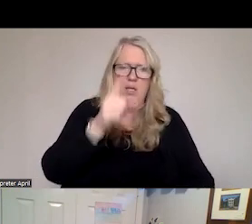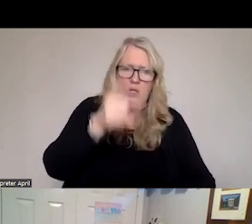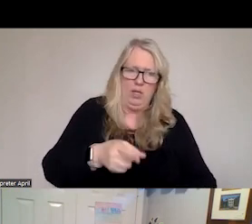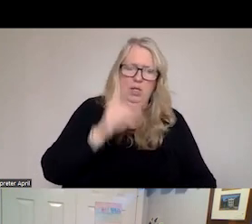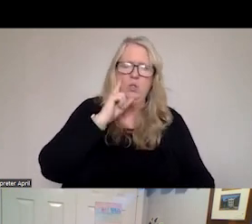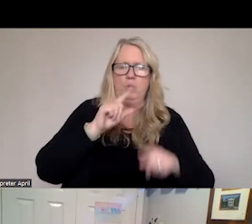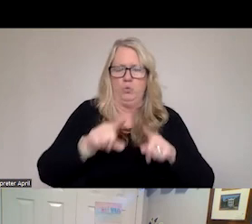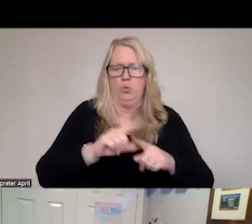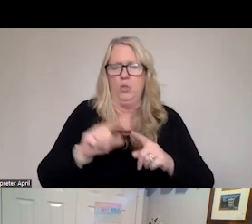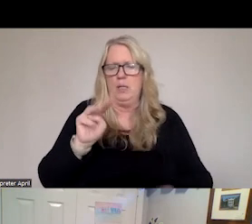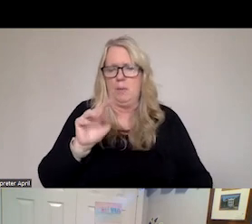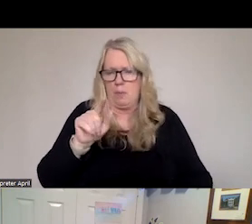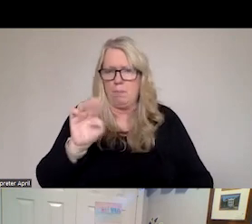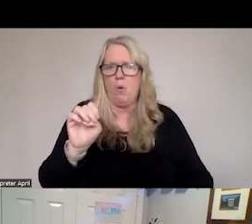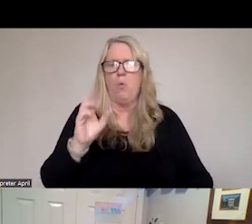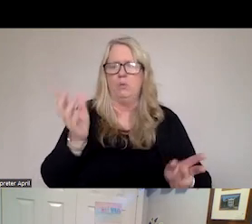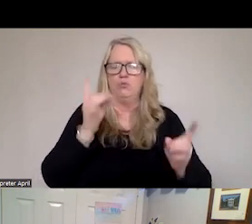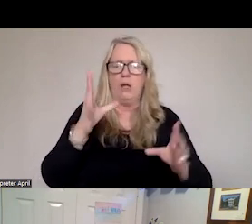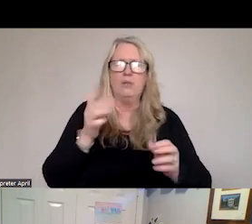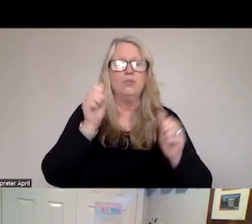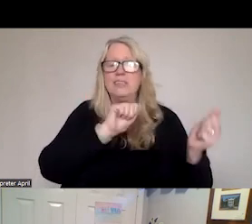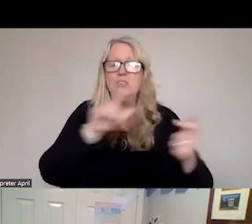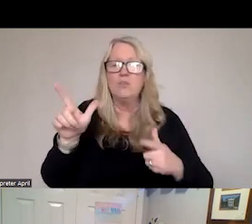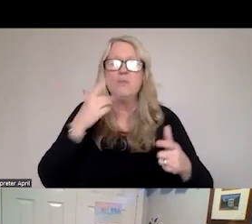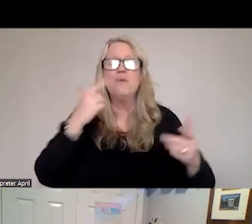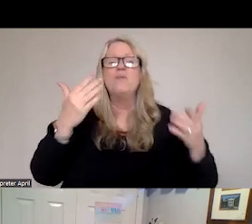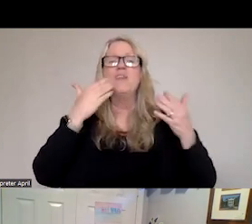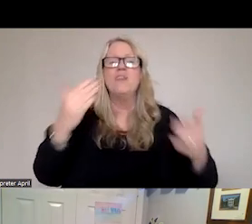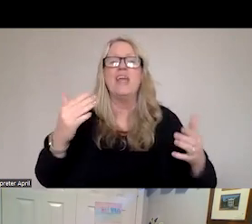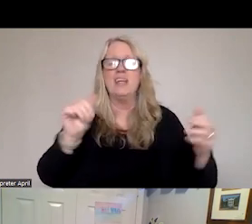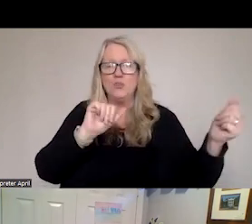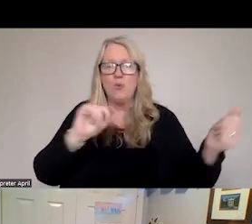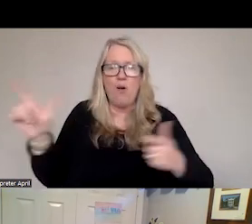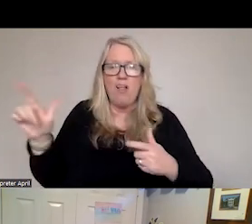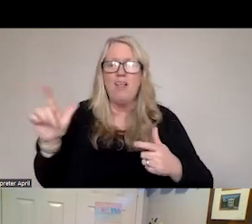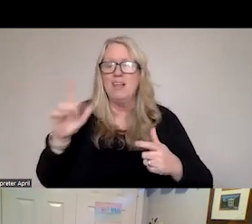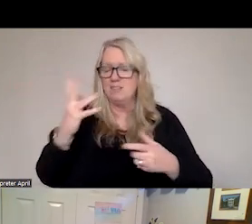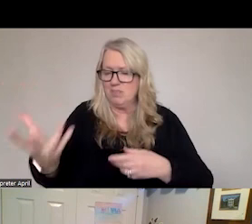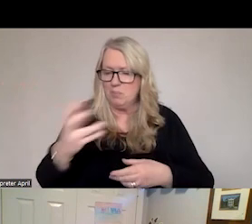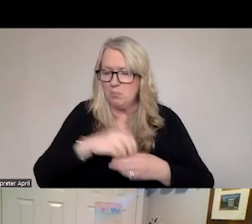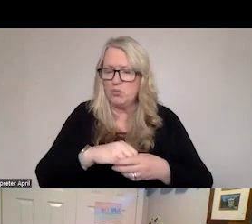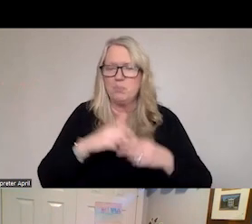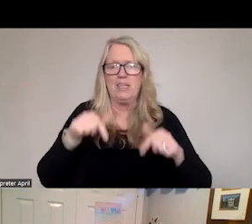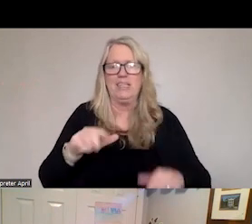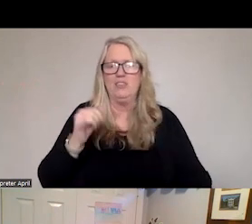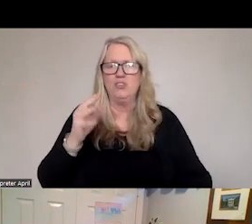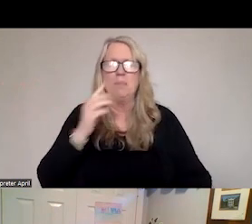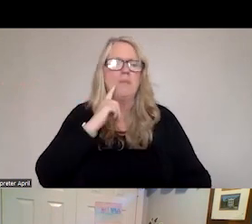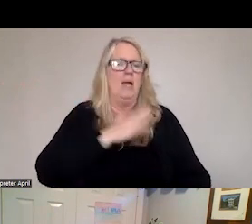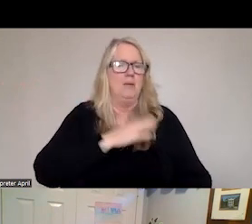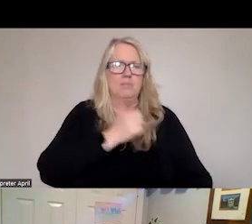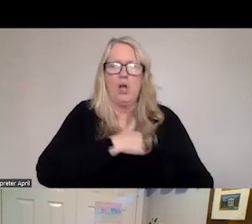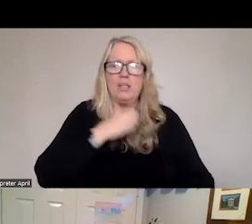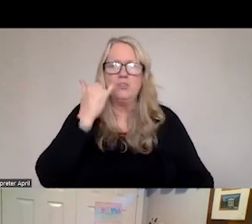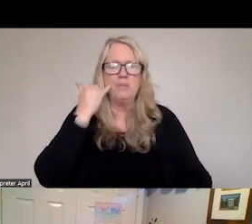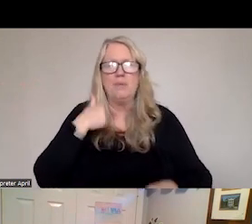crisis directory. So to each and every one of you, I want to thank all of those who participated in the jam. My apologies to those that we could